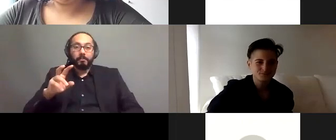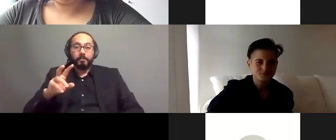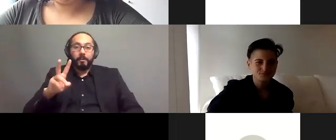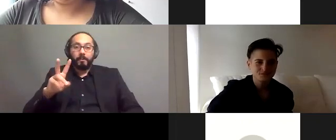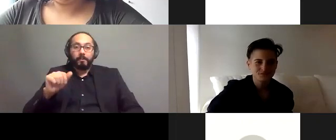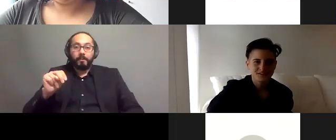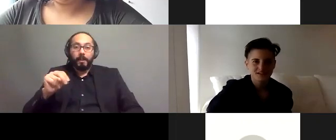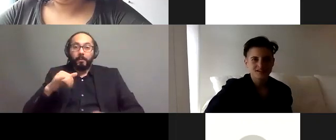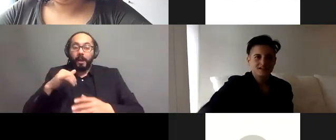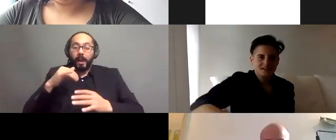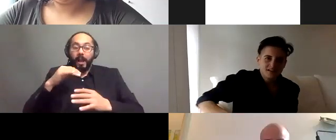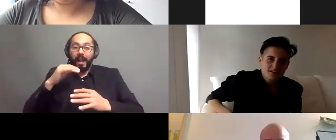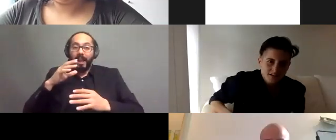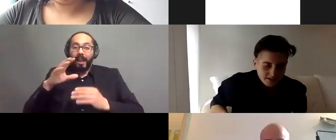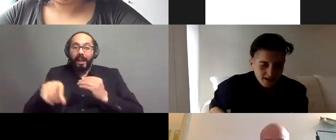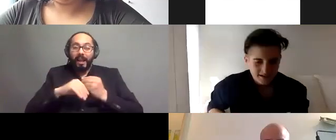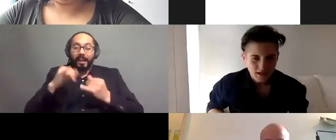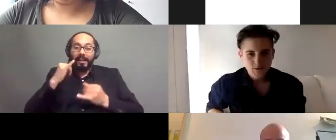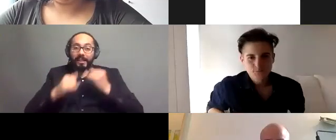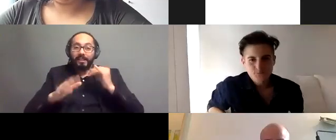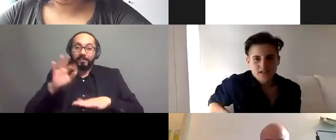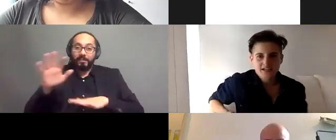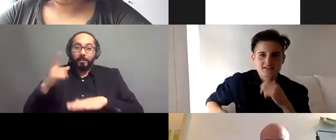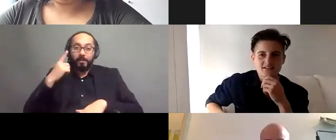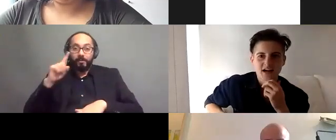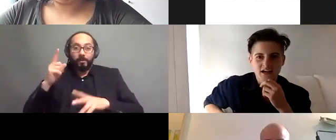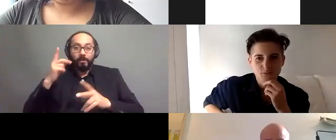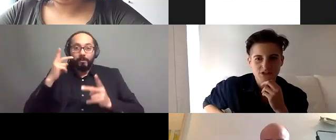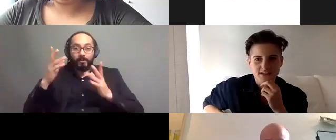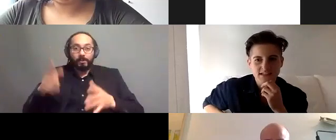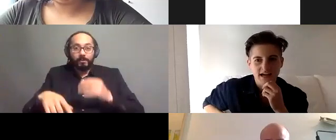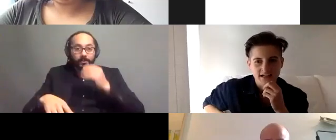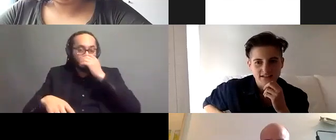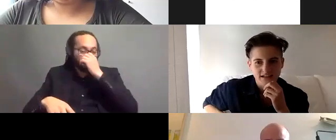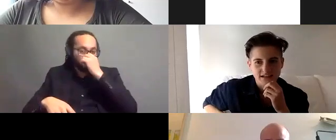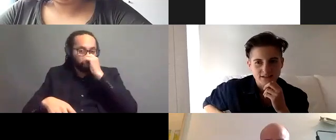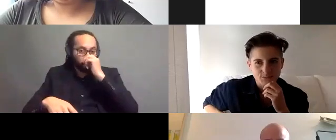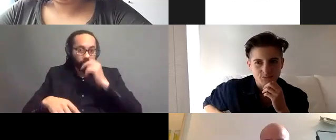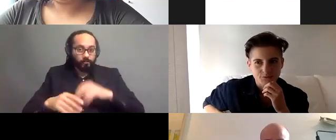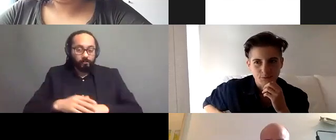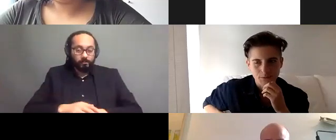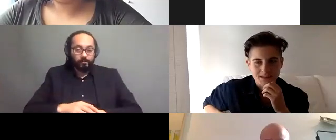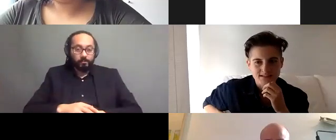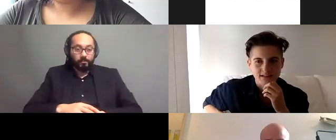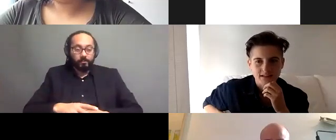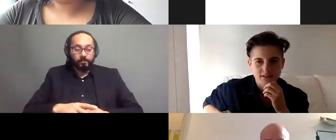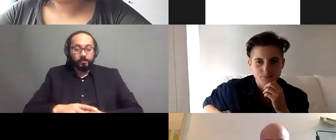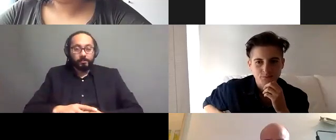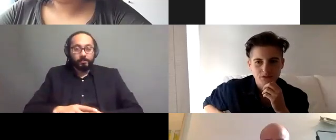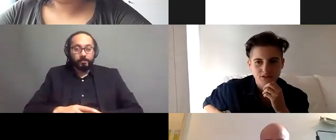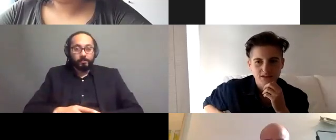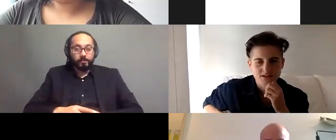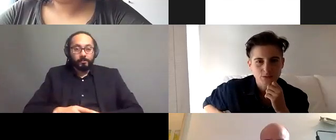little thing for the viewers? Yeah, I guess I would just like to add, for my piece, like,